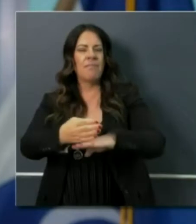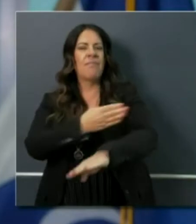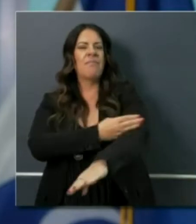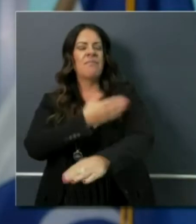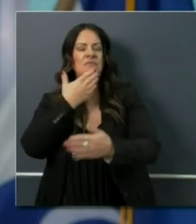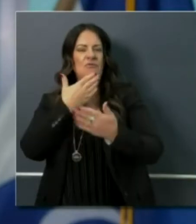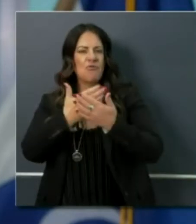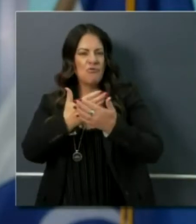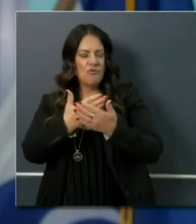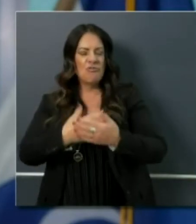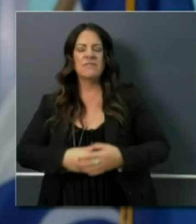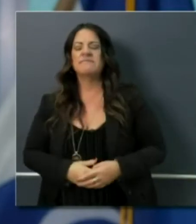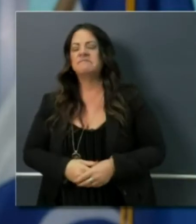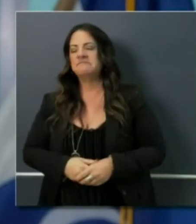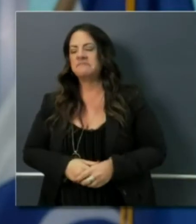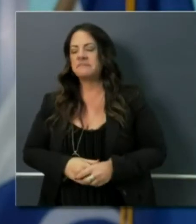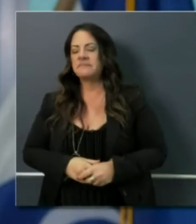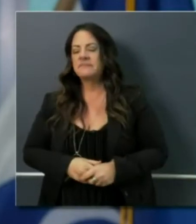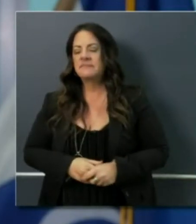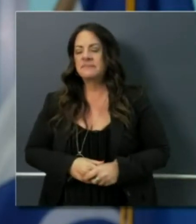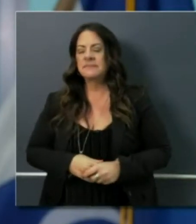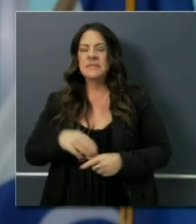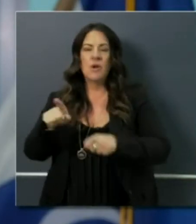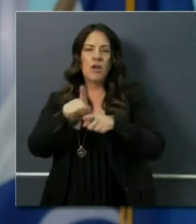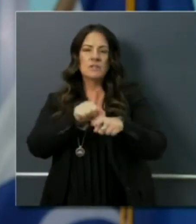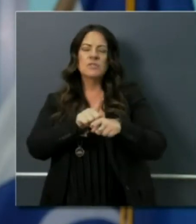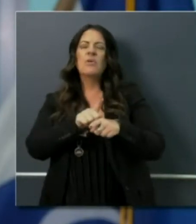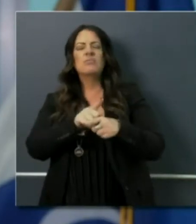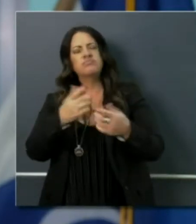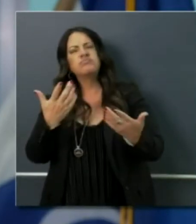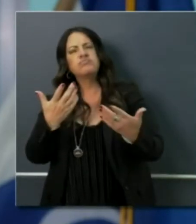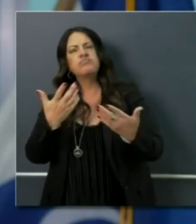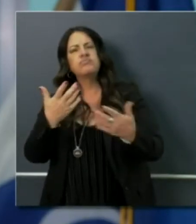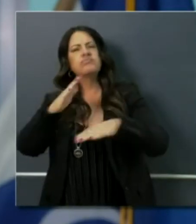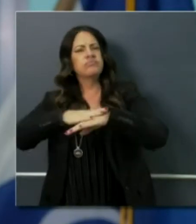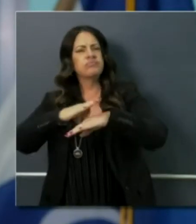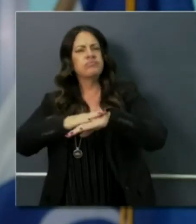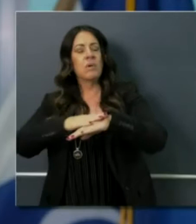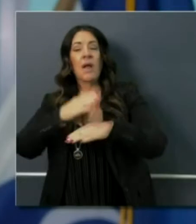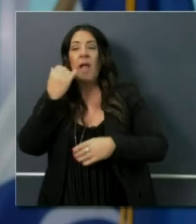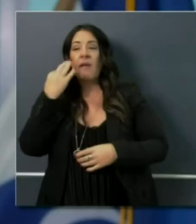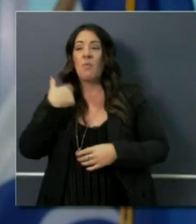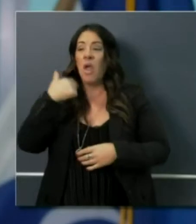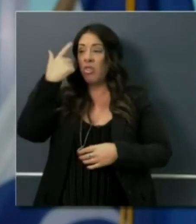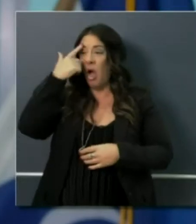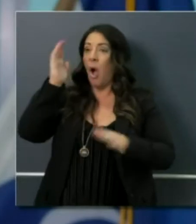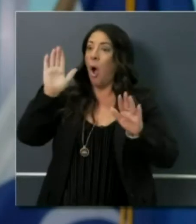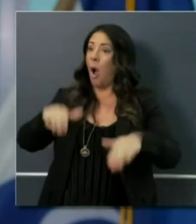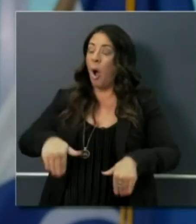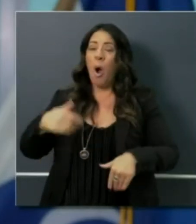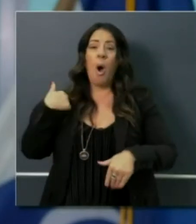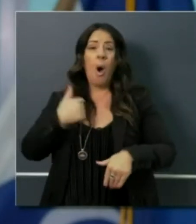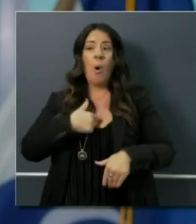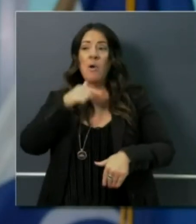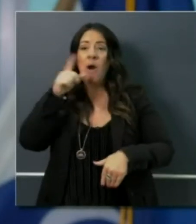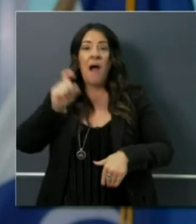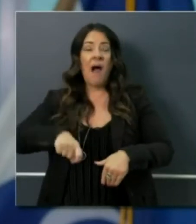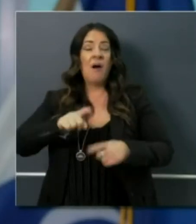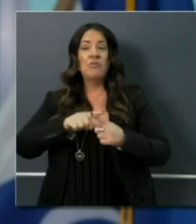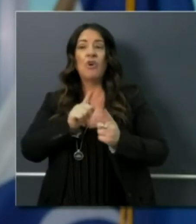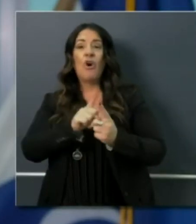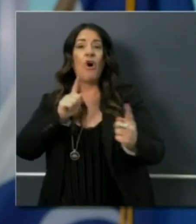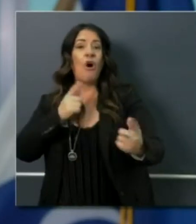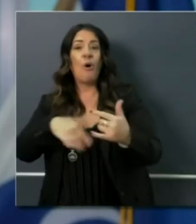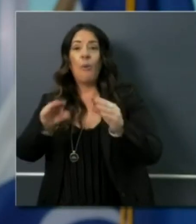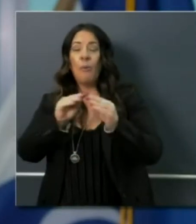positive ways. It's also going to be a cautionary tale because if we pull back from that effort, you can